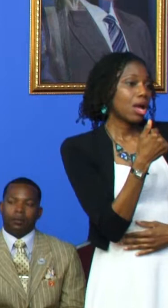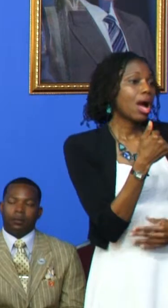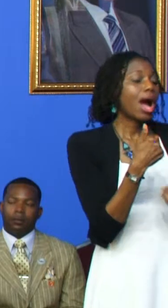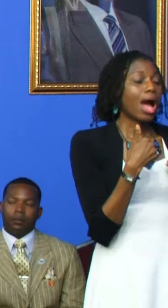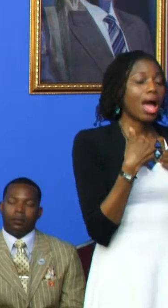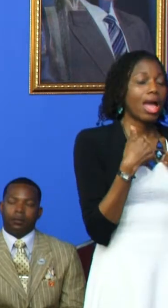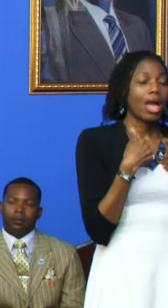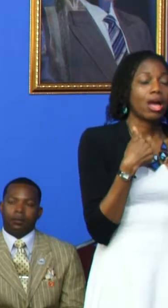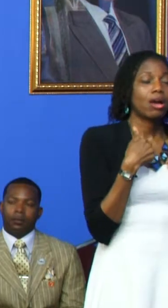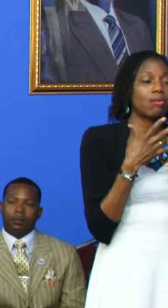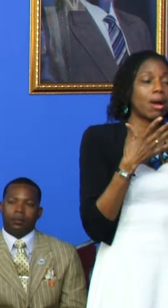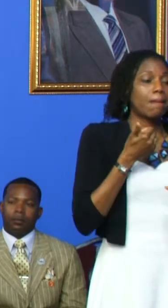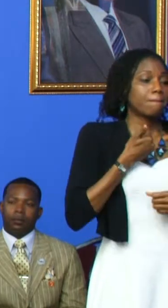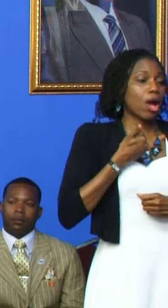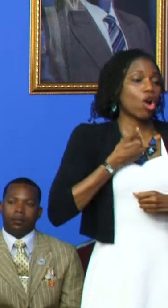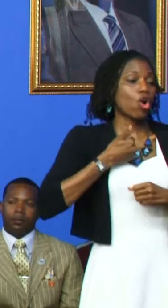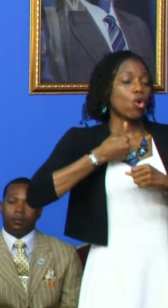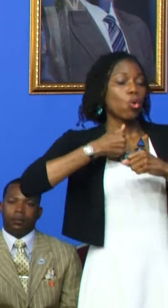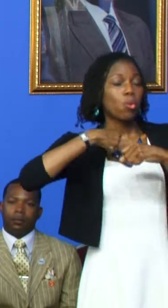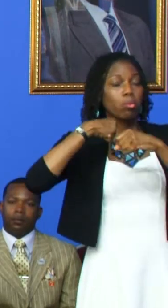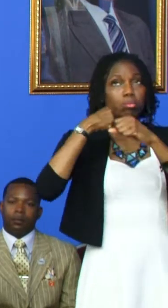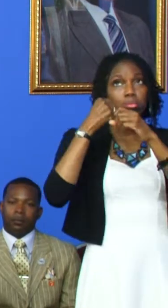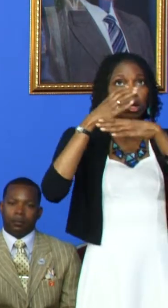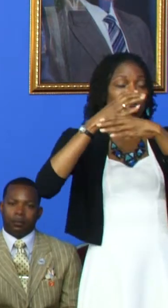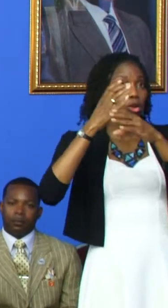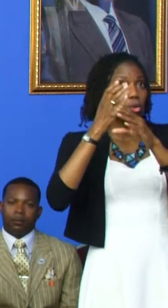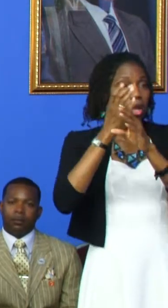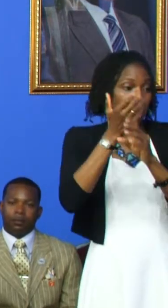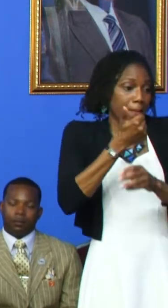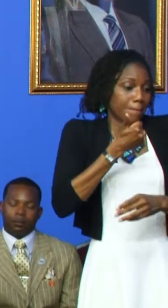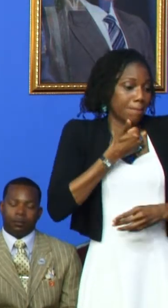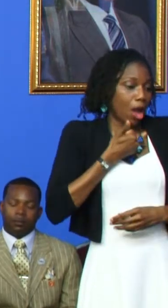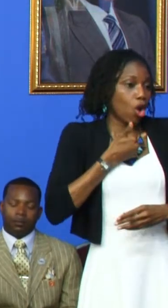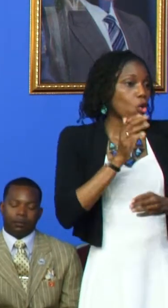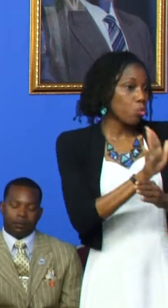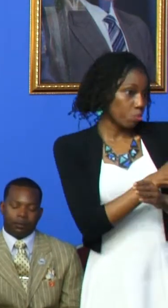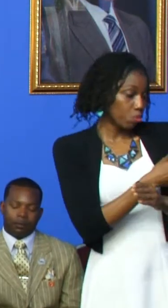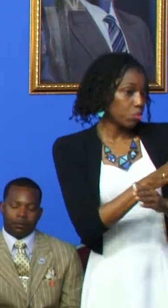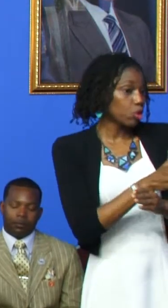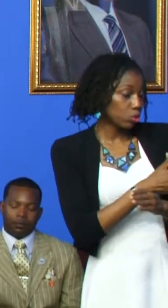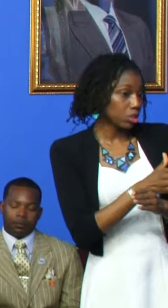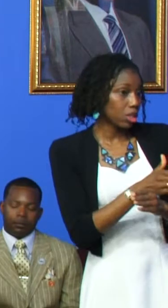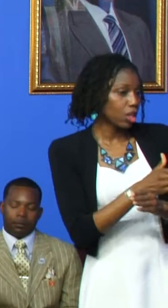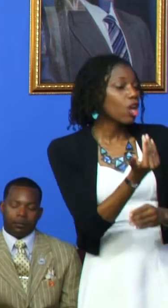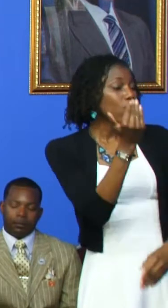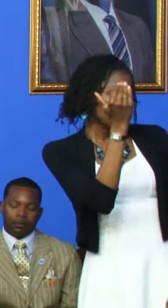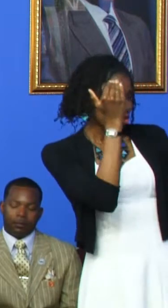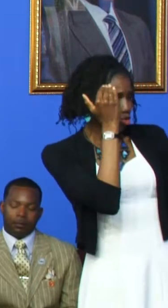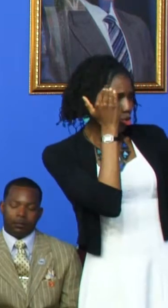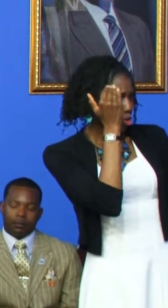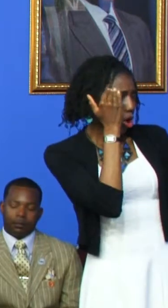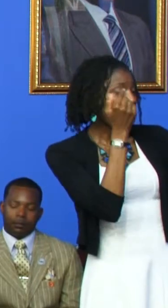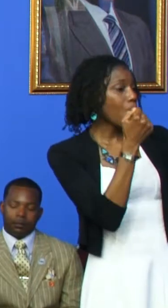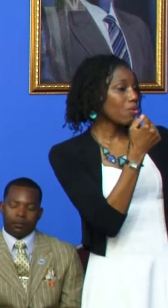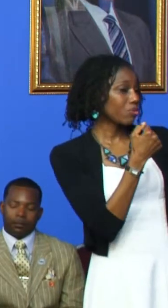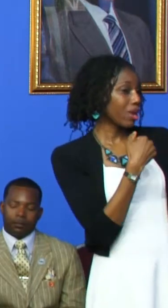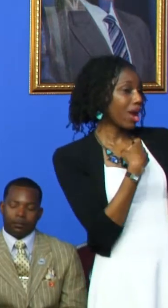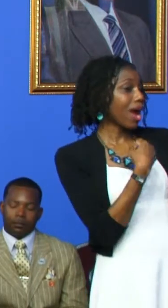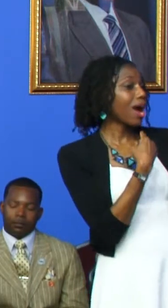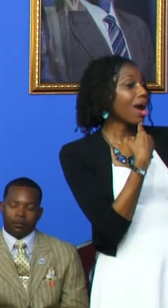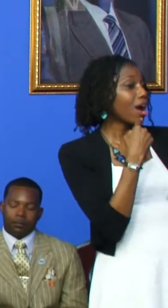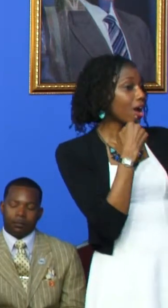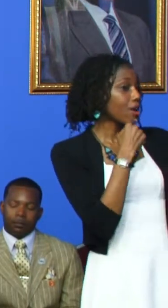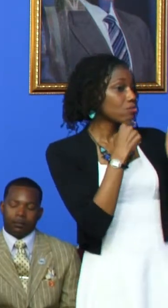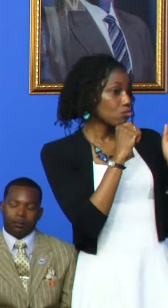composers create this music. And you know that I have said that when the